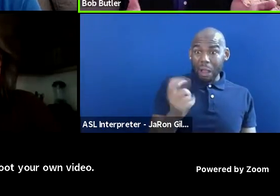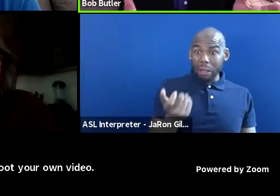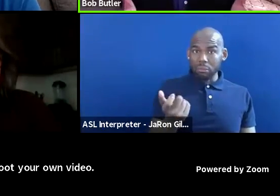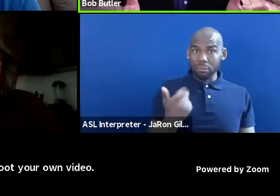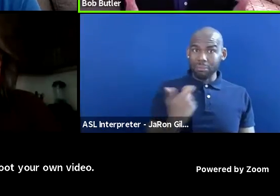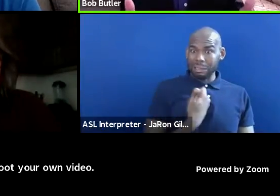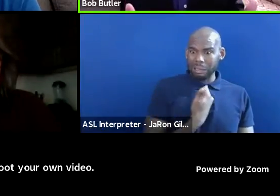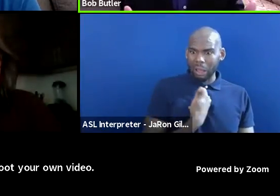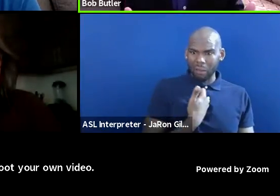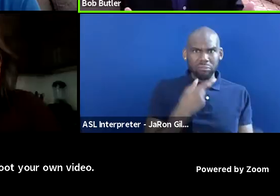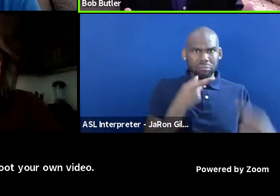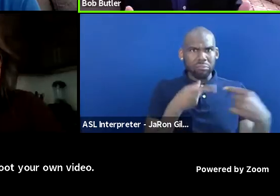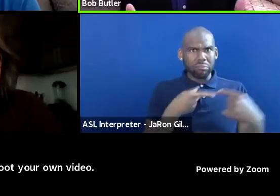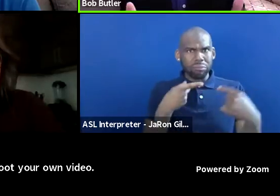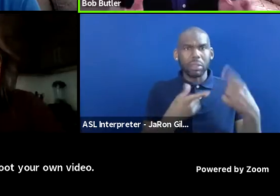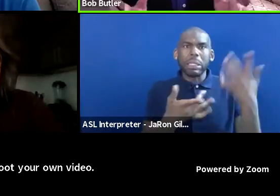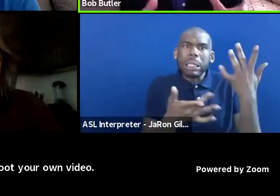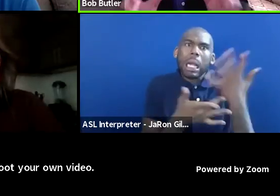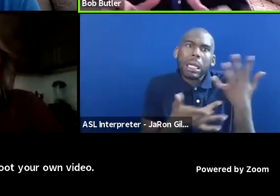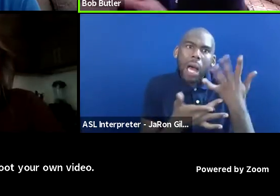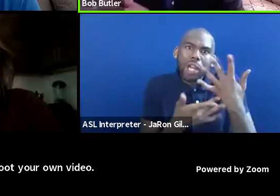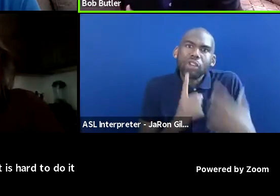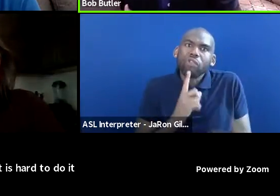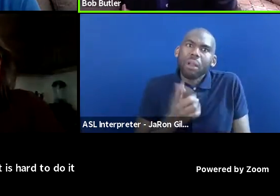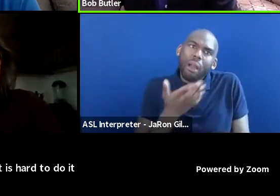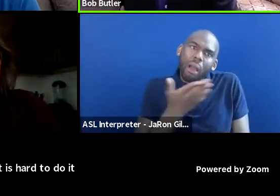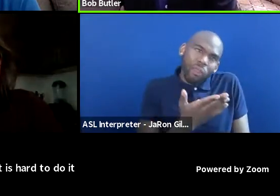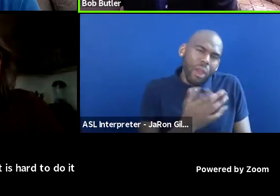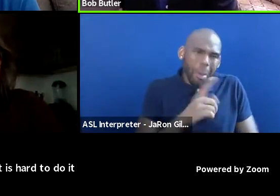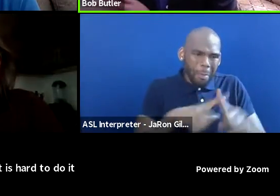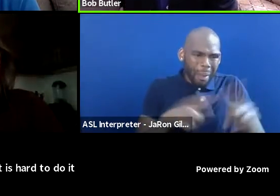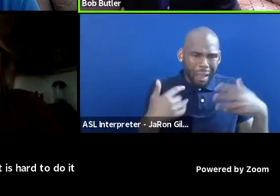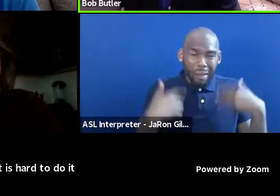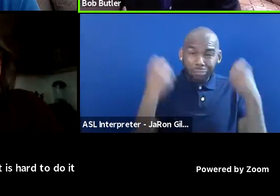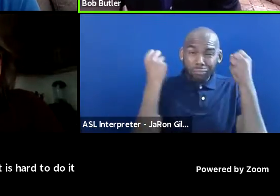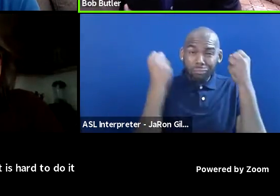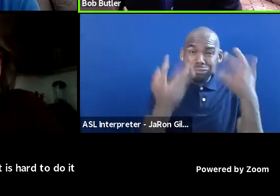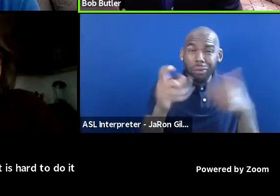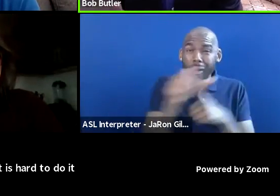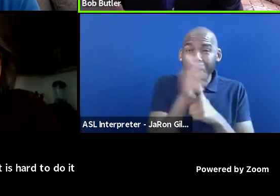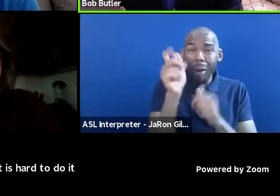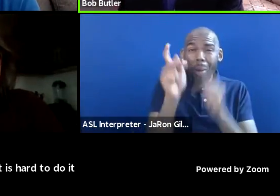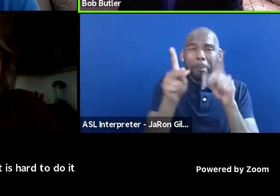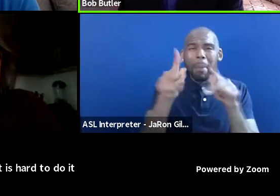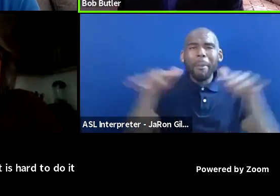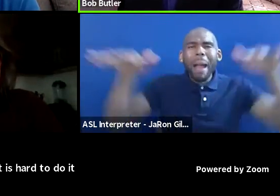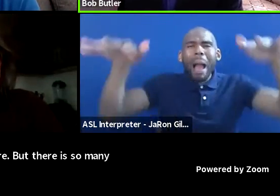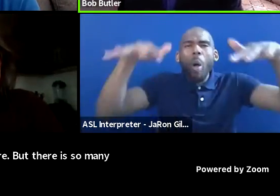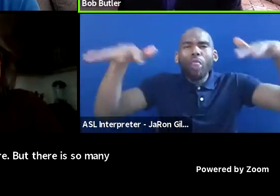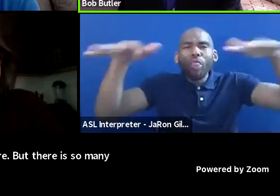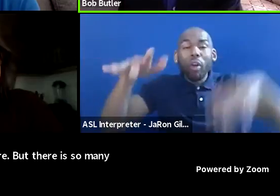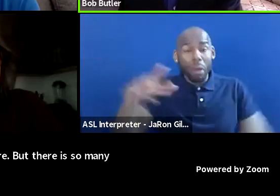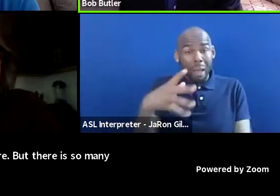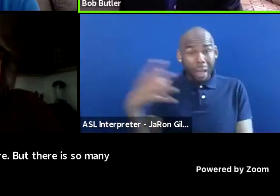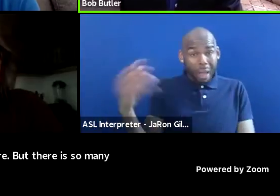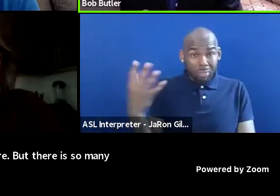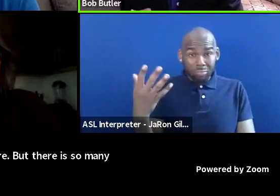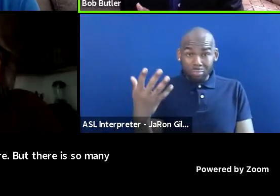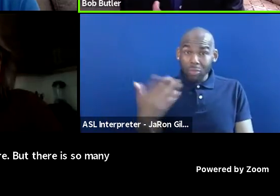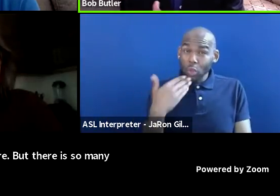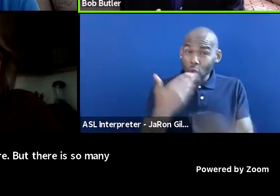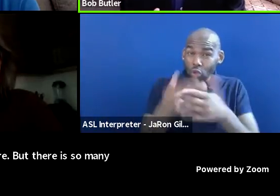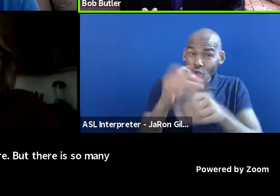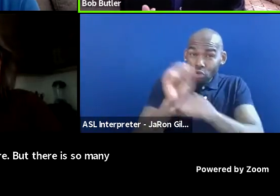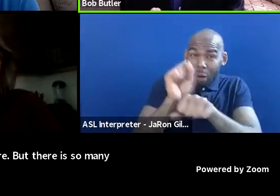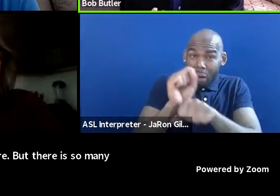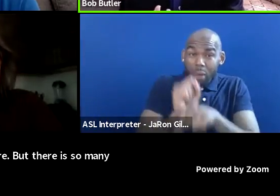the technology is there, but there's so many other folks that are out there, and those are good jobs. And those are jobs that can